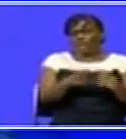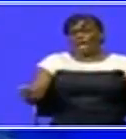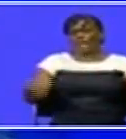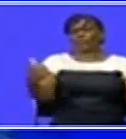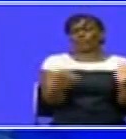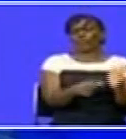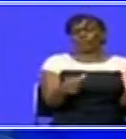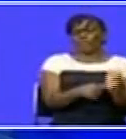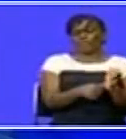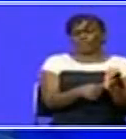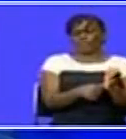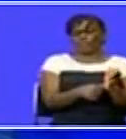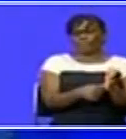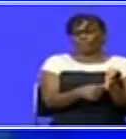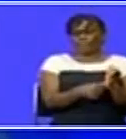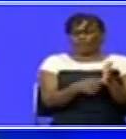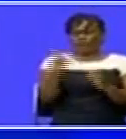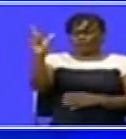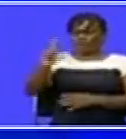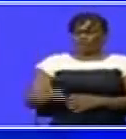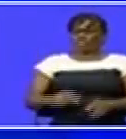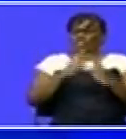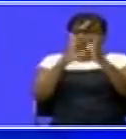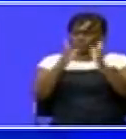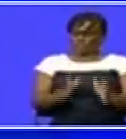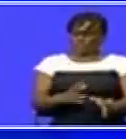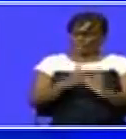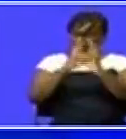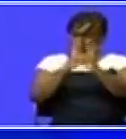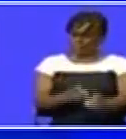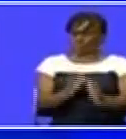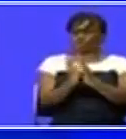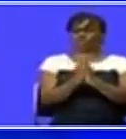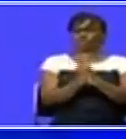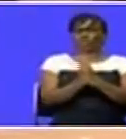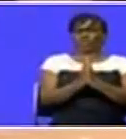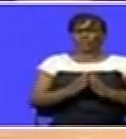interests in the county. KTN's Coast reporter Francis Ontomwa reports.